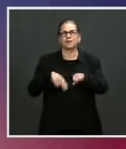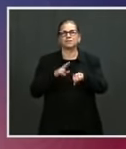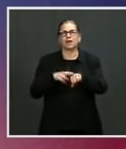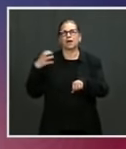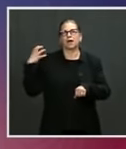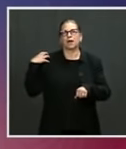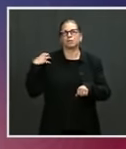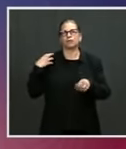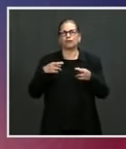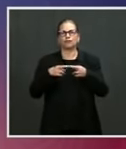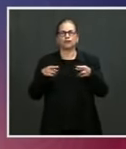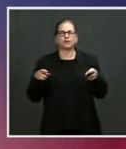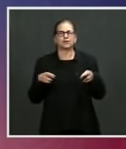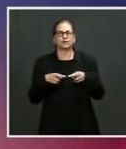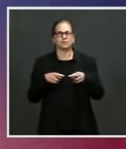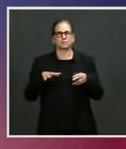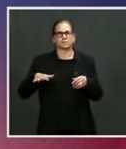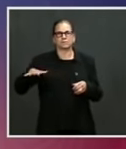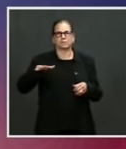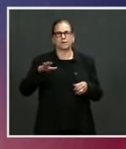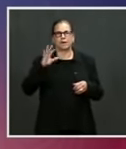Military District of Washington.